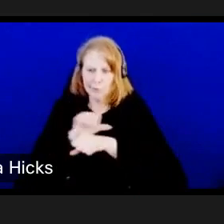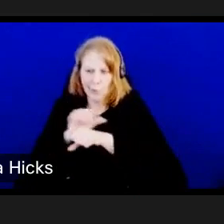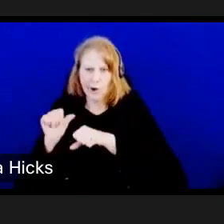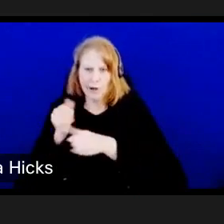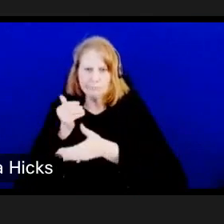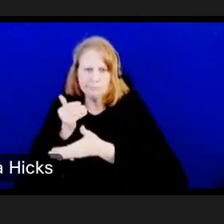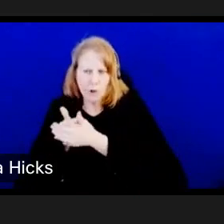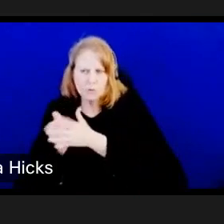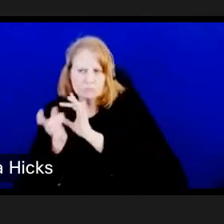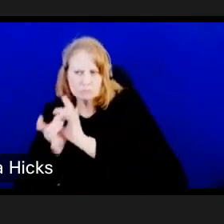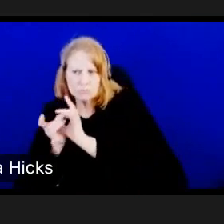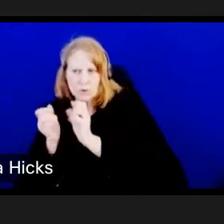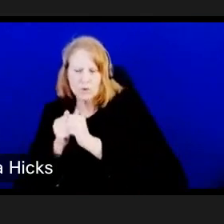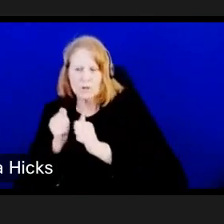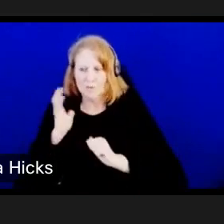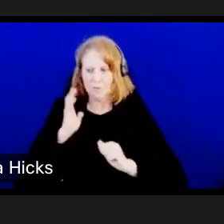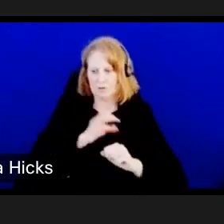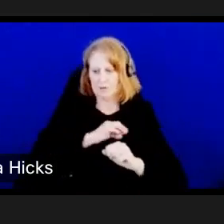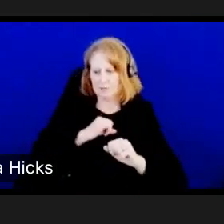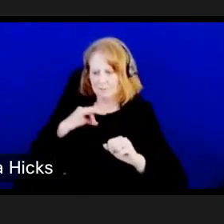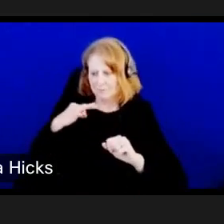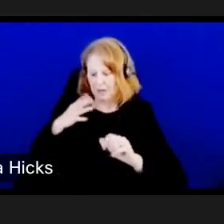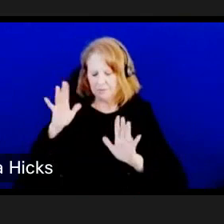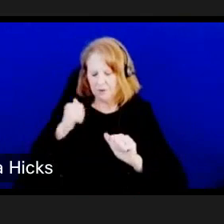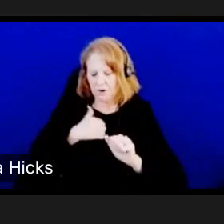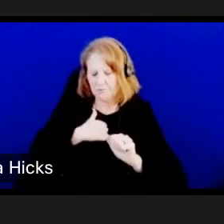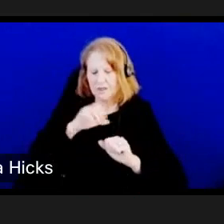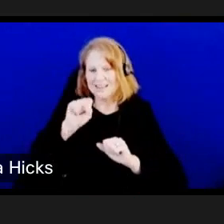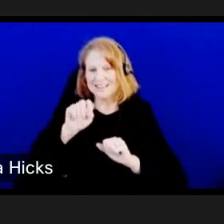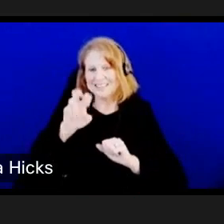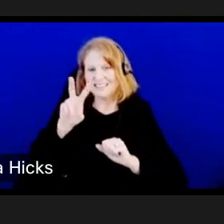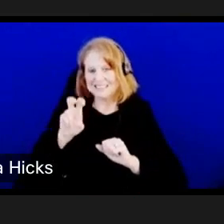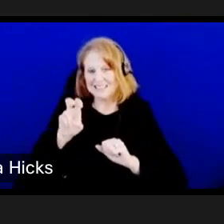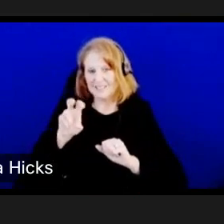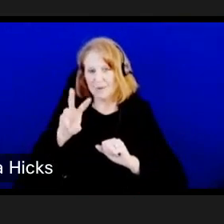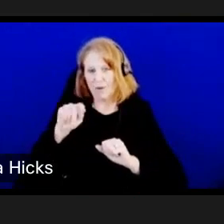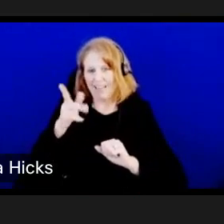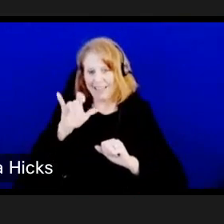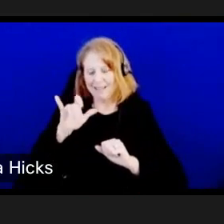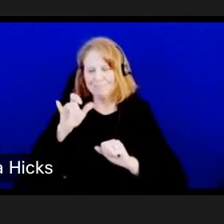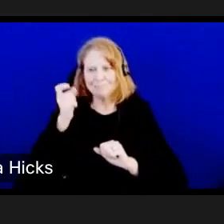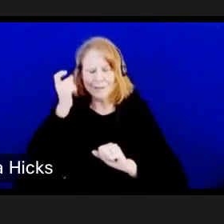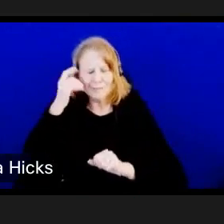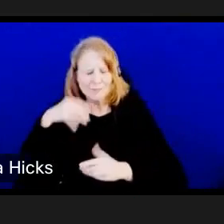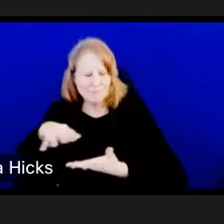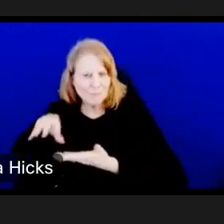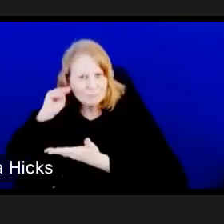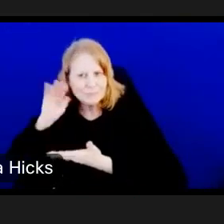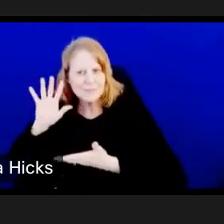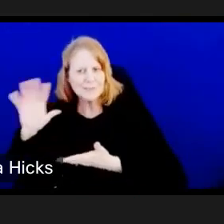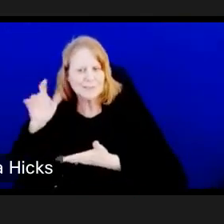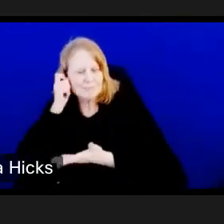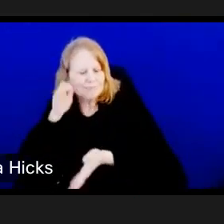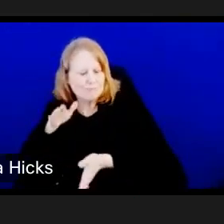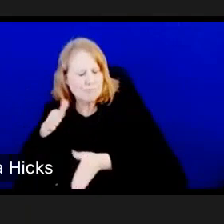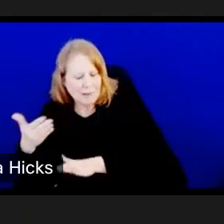former Commissioner Steve Watley, and I just learned of his passing just a couple of days ago. But I know he was very instrumental in the work